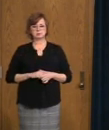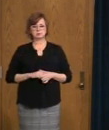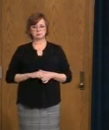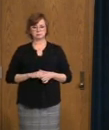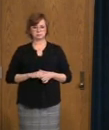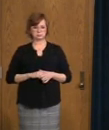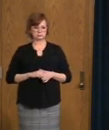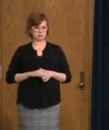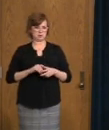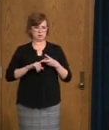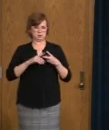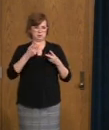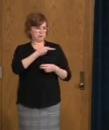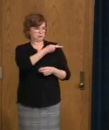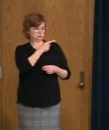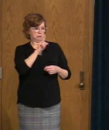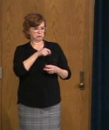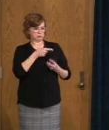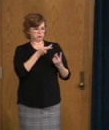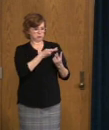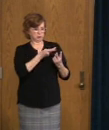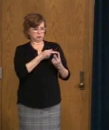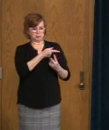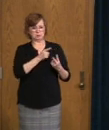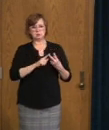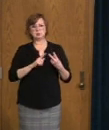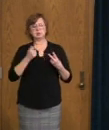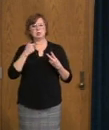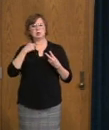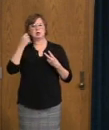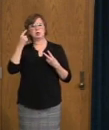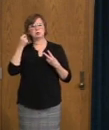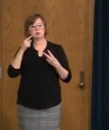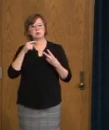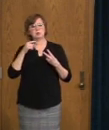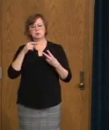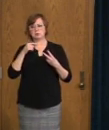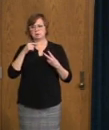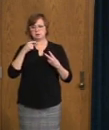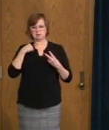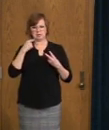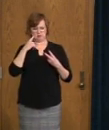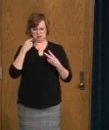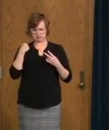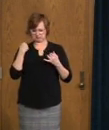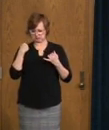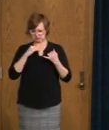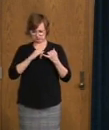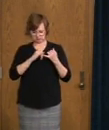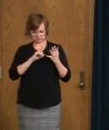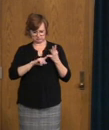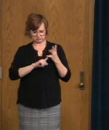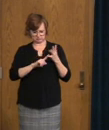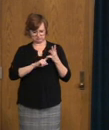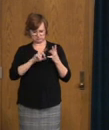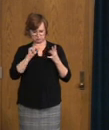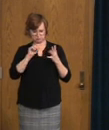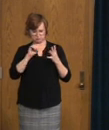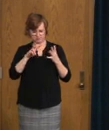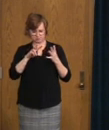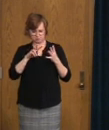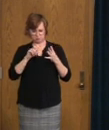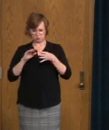to both Mr. Livingstone and Dr. Shahab. I know that modeling done, I think, at the end of November, early December, had us potentially at